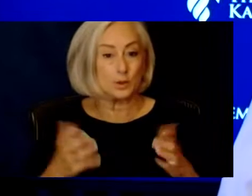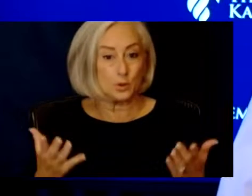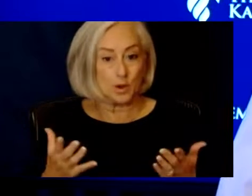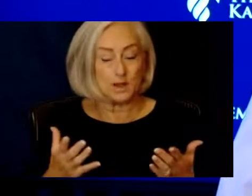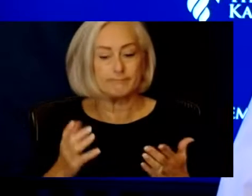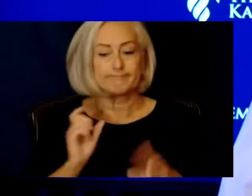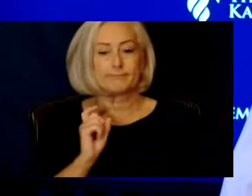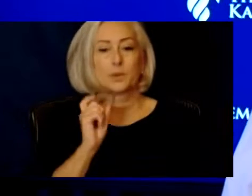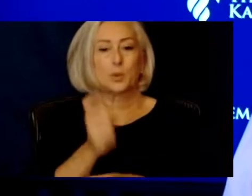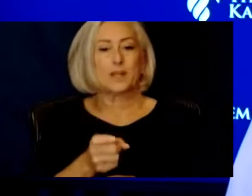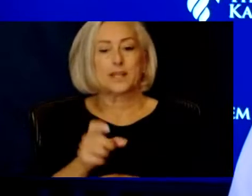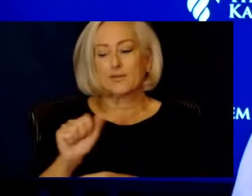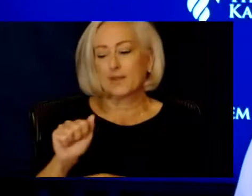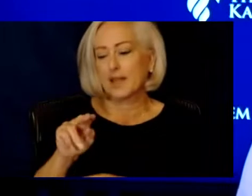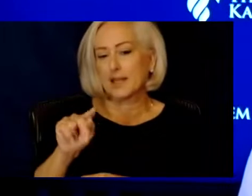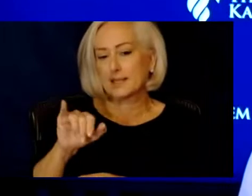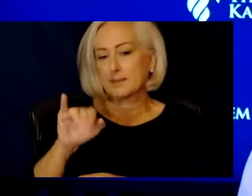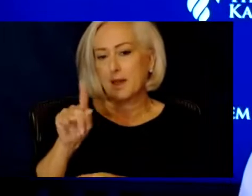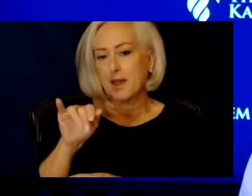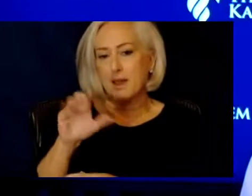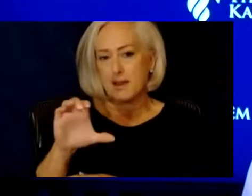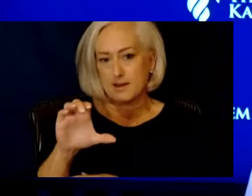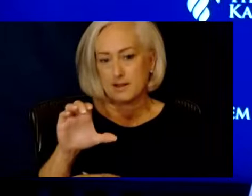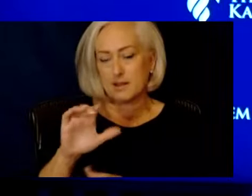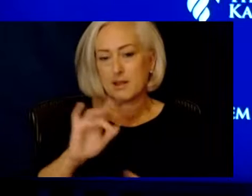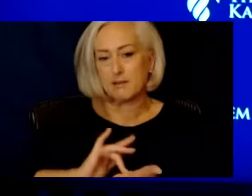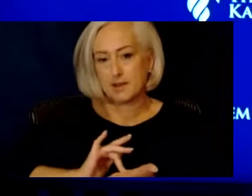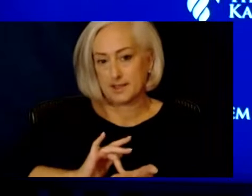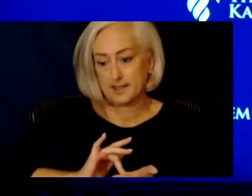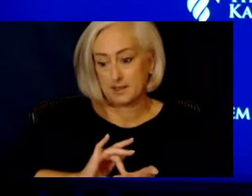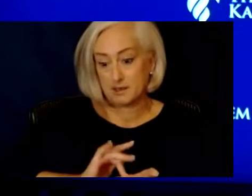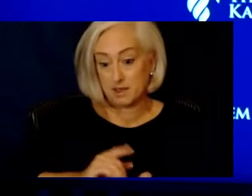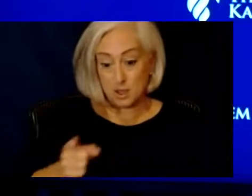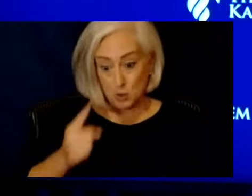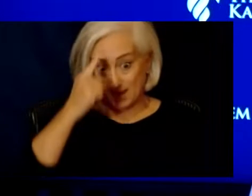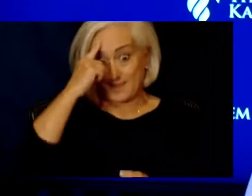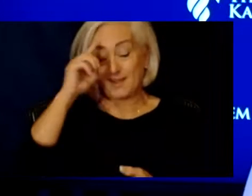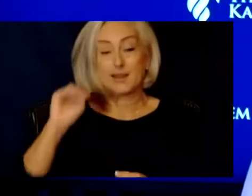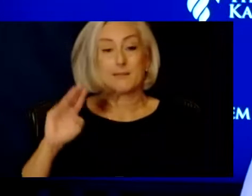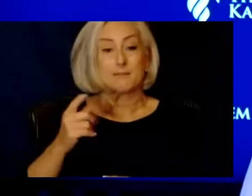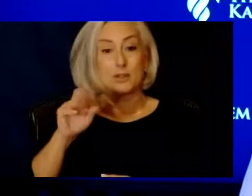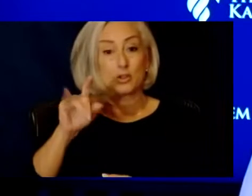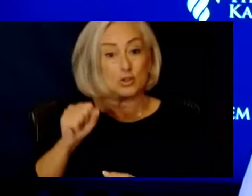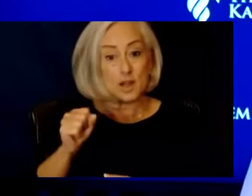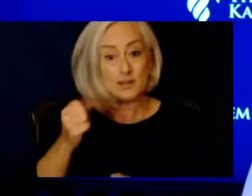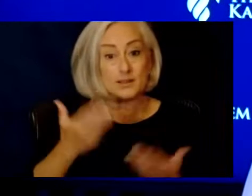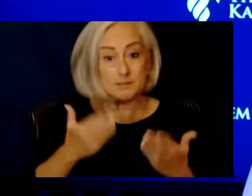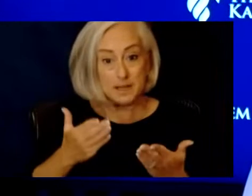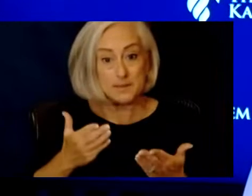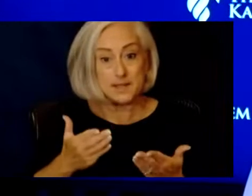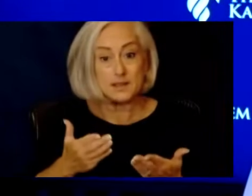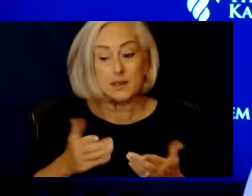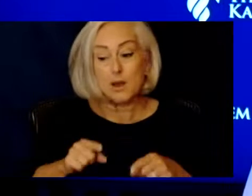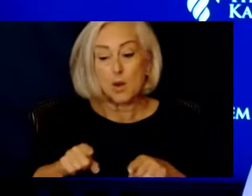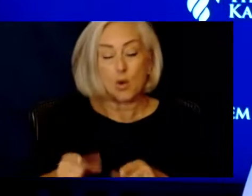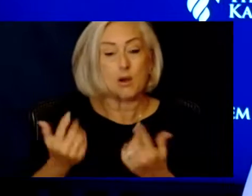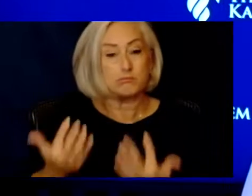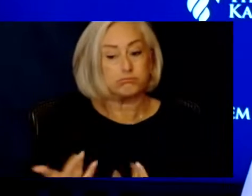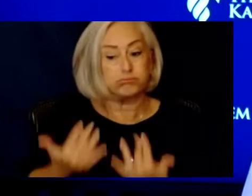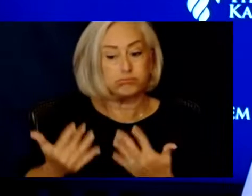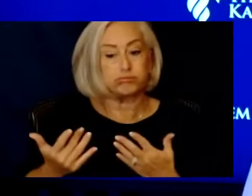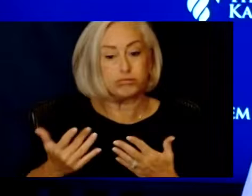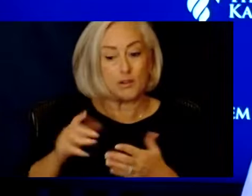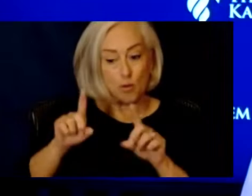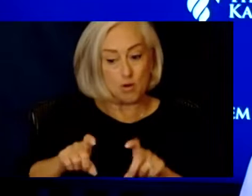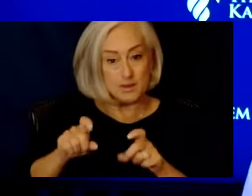because if you think it's meningitis, you're gonna test. We're gonna do some tests on that spinal fluid while we're waiting for these results to come back, because not